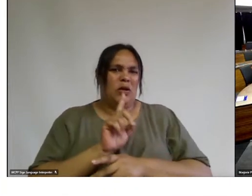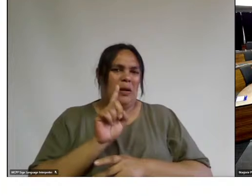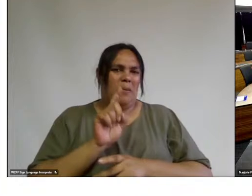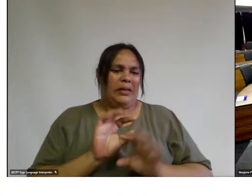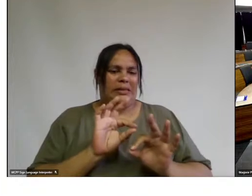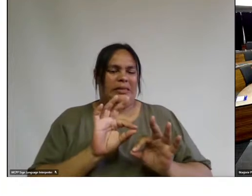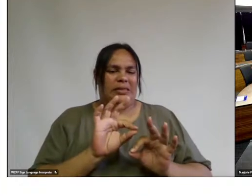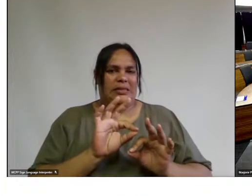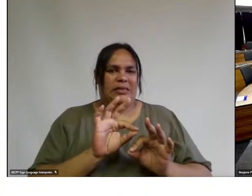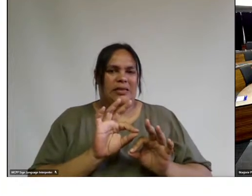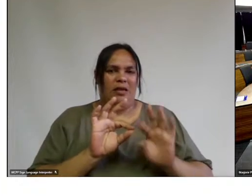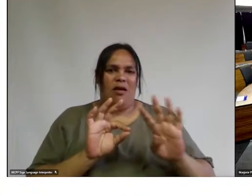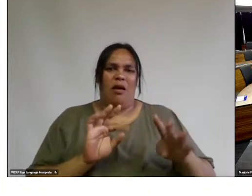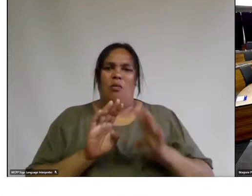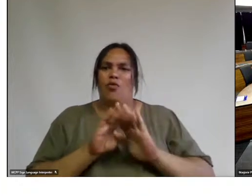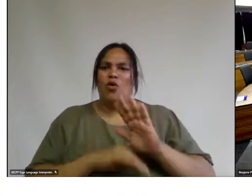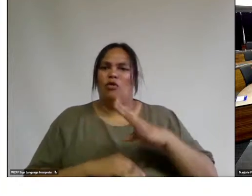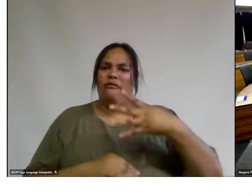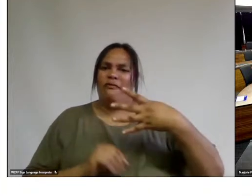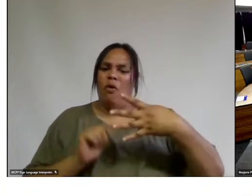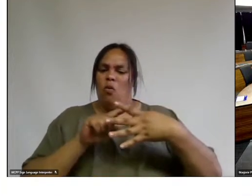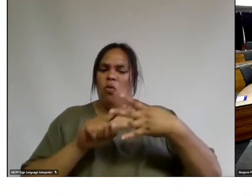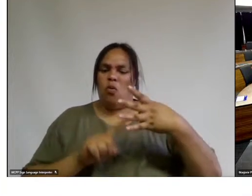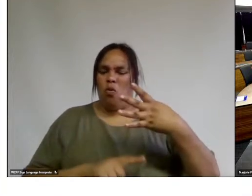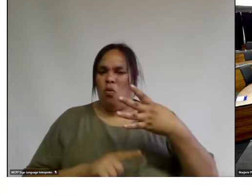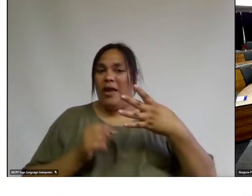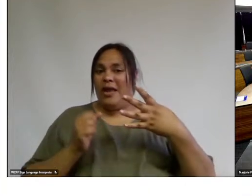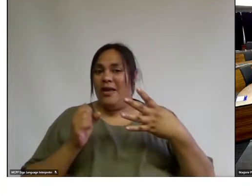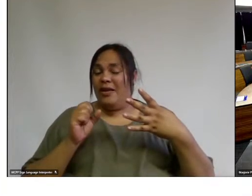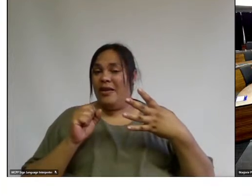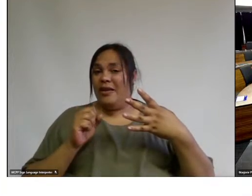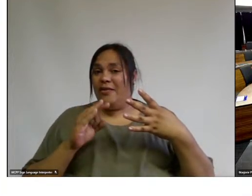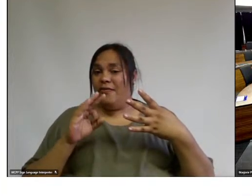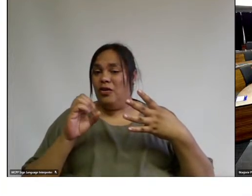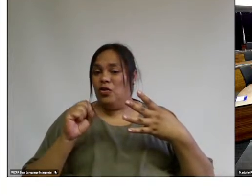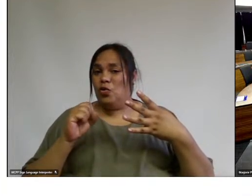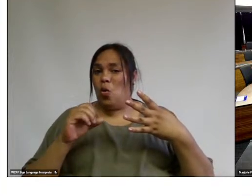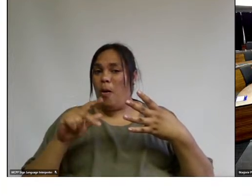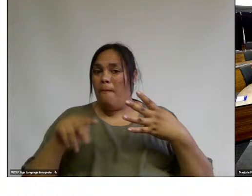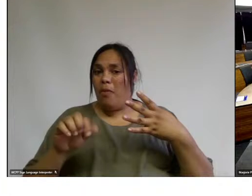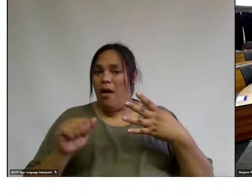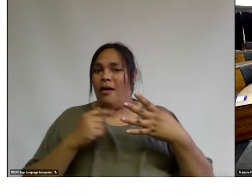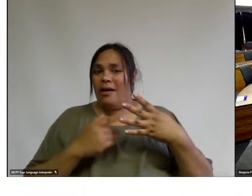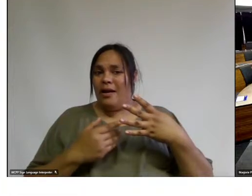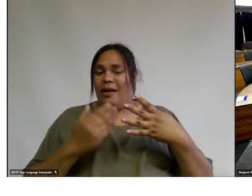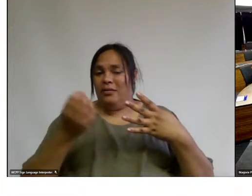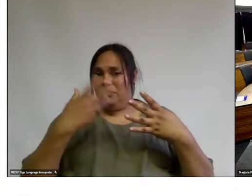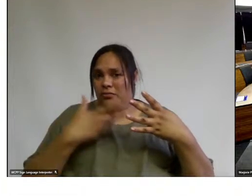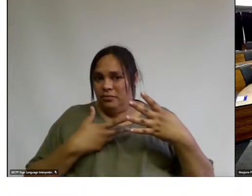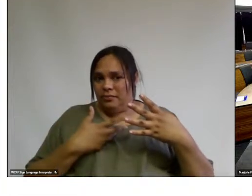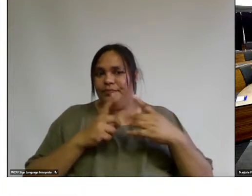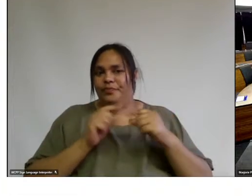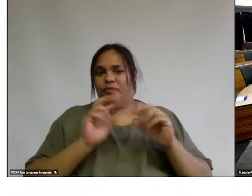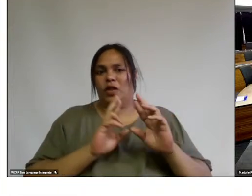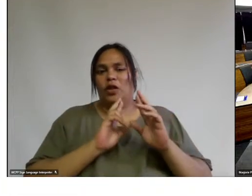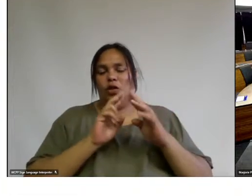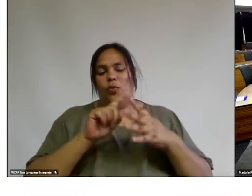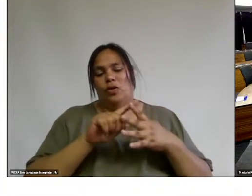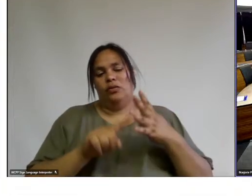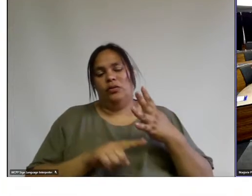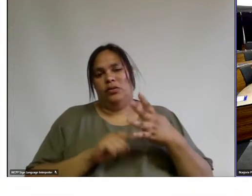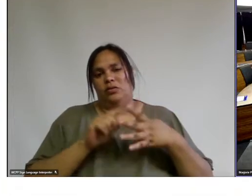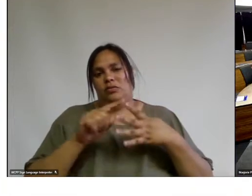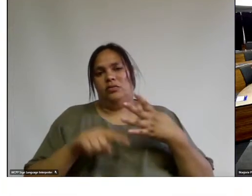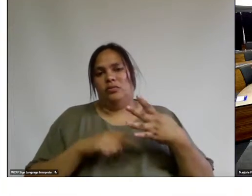those 4 programs, and if as Scopa we can be finished with the report of those.